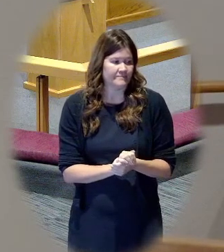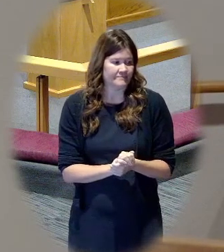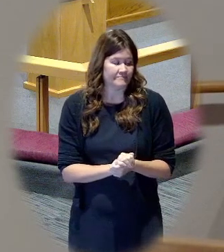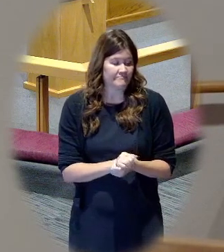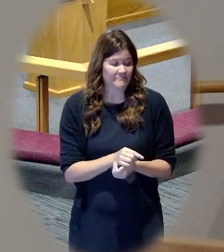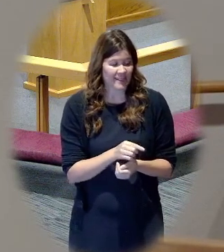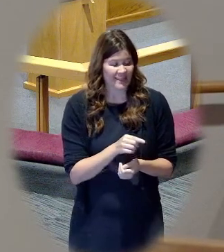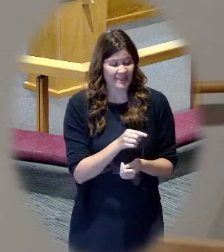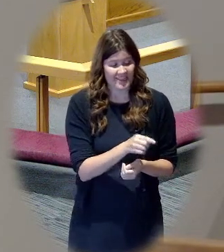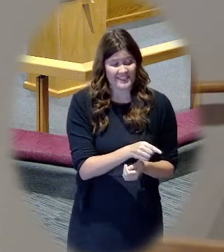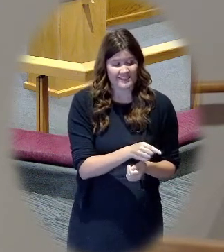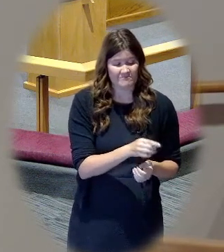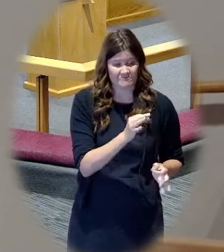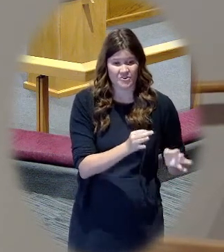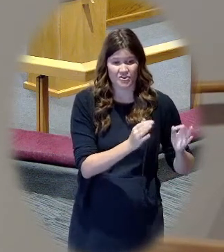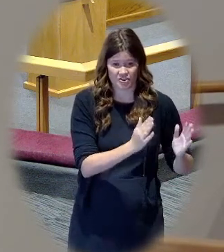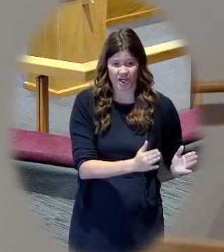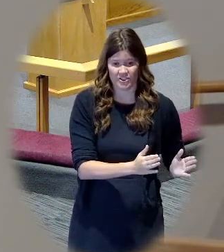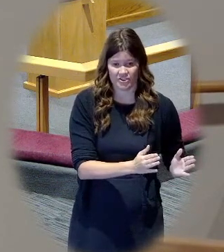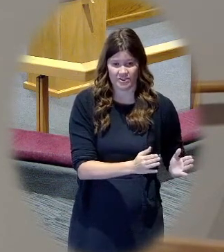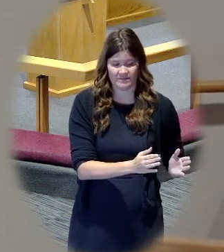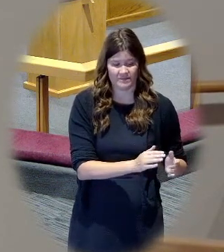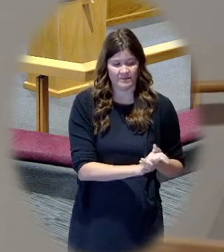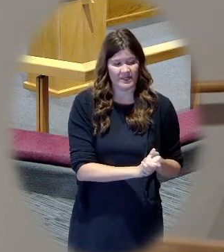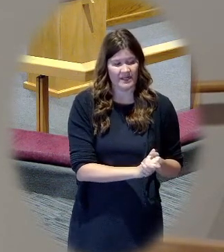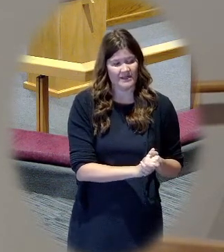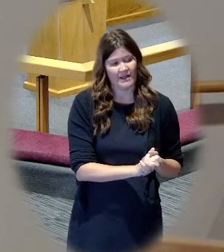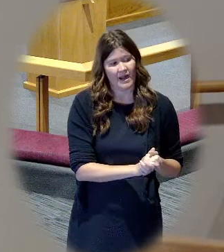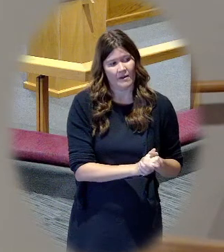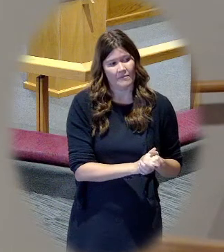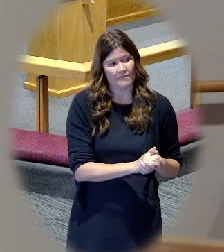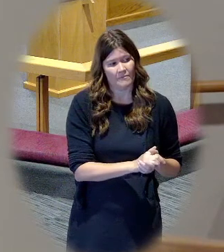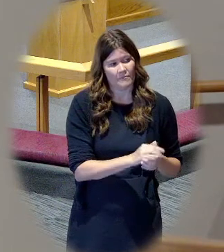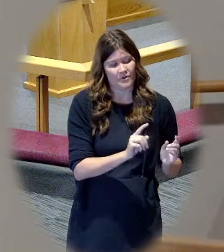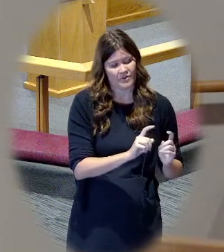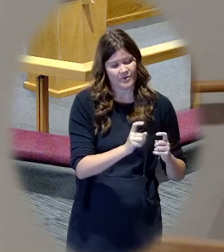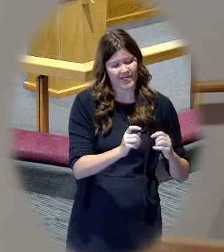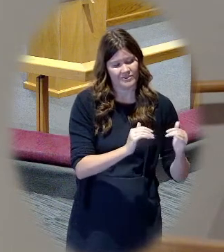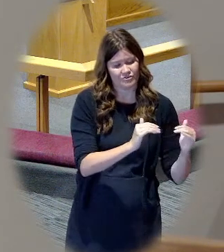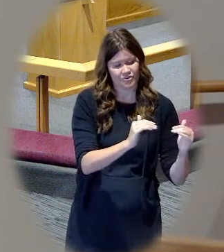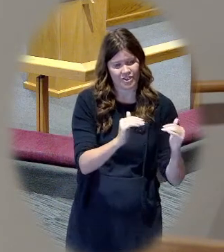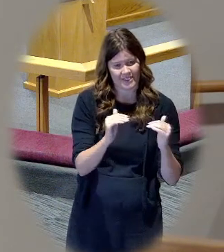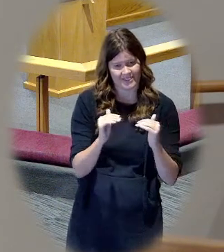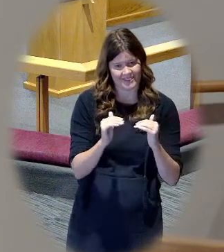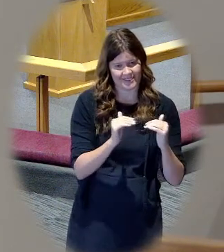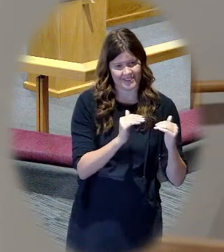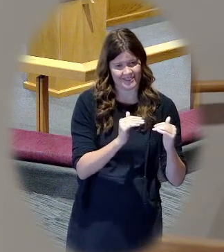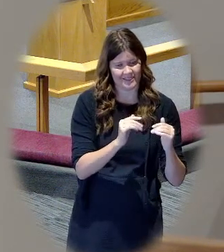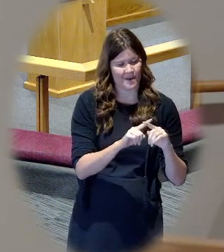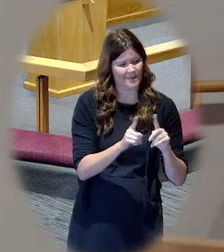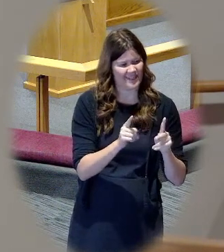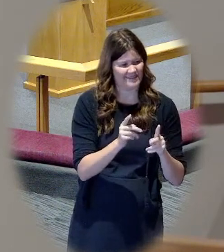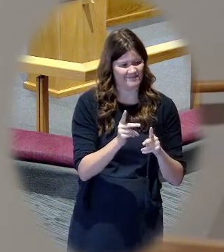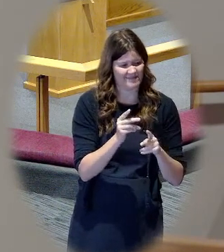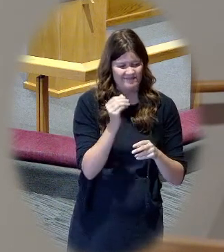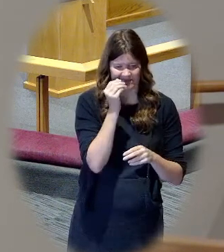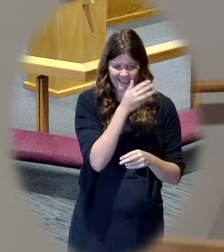This would be somebody who's in charge of justice, who cares absolutely nothing